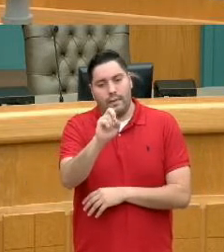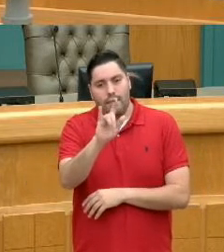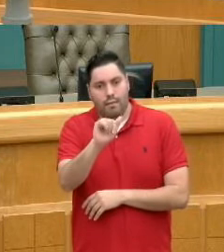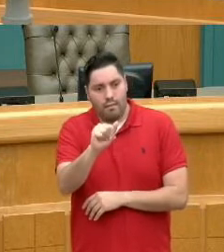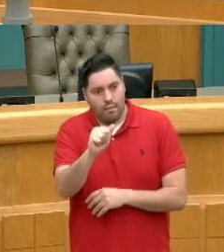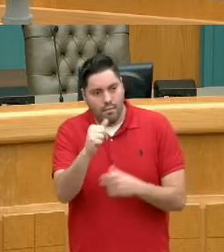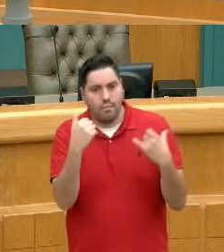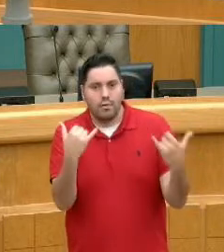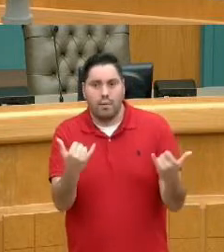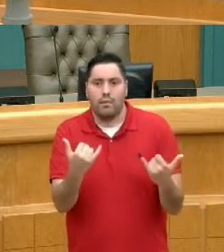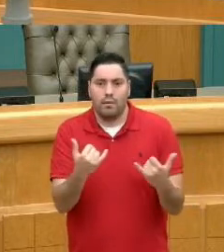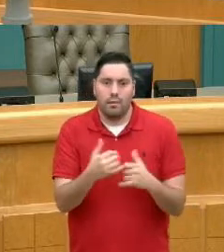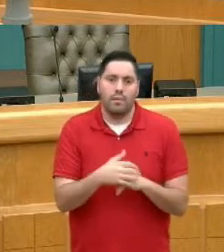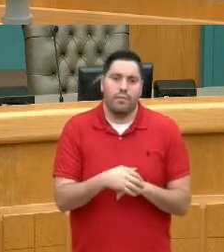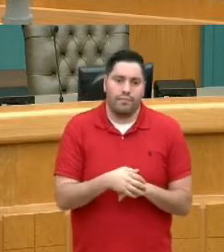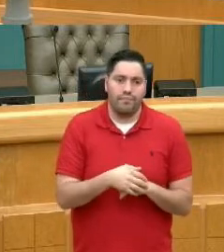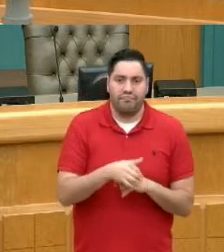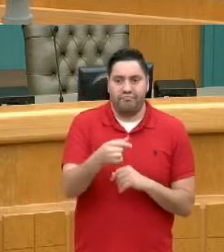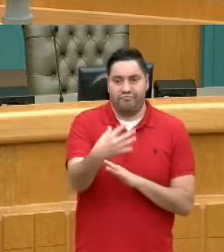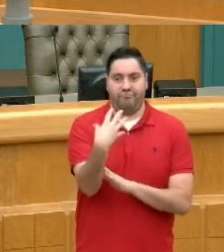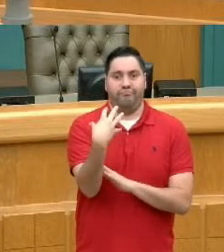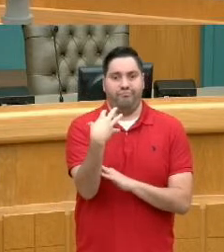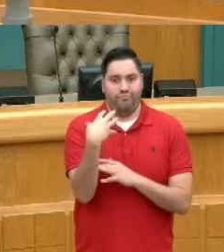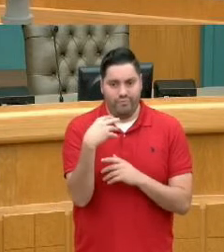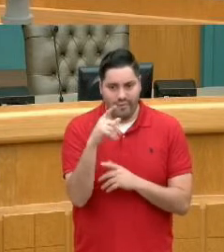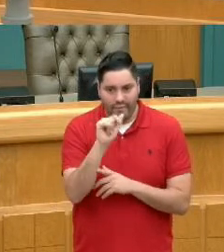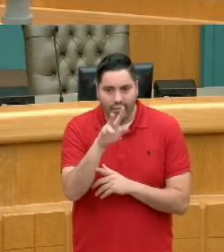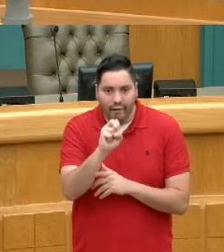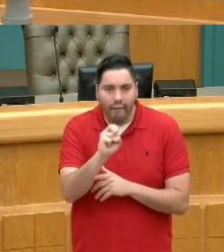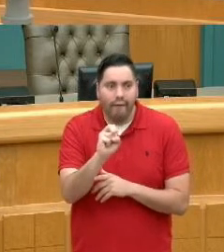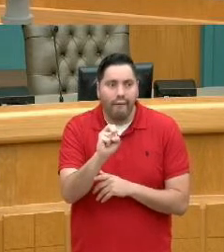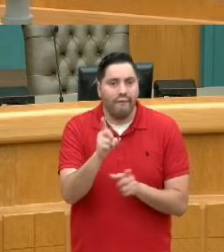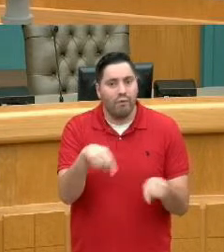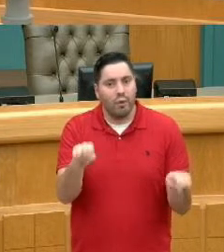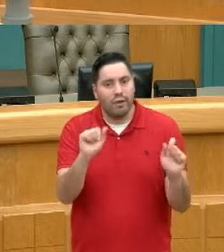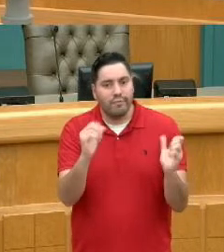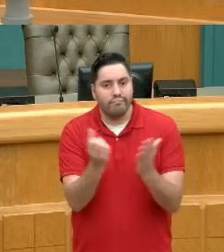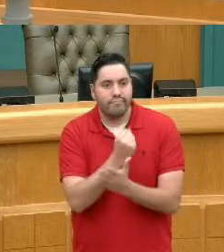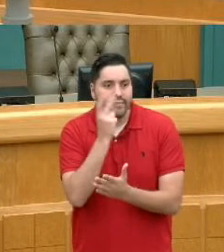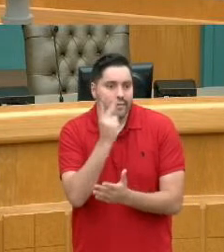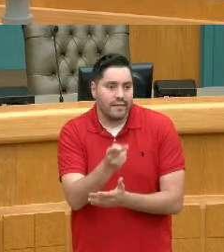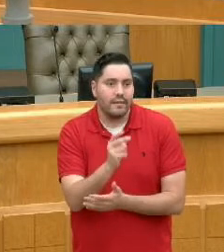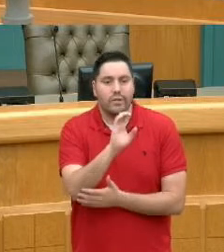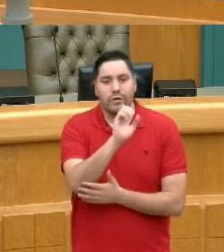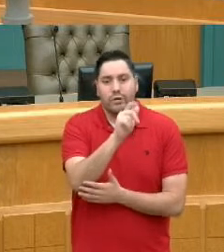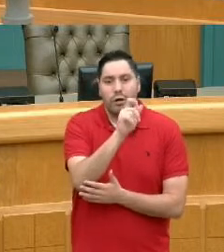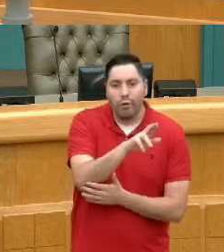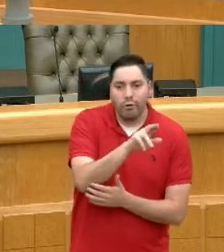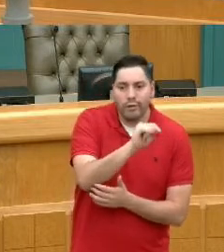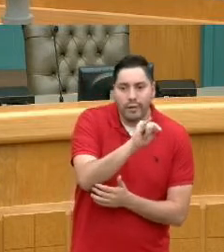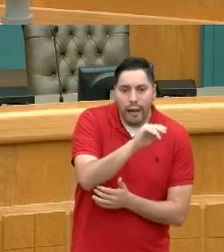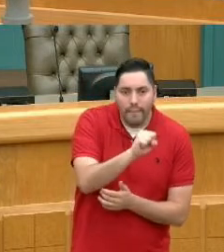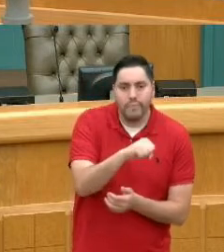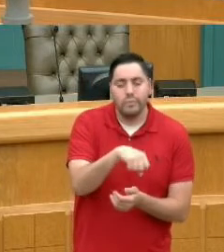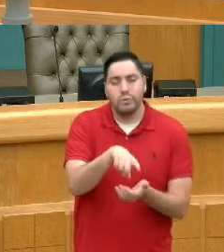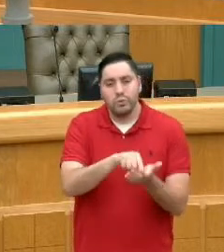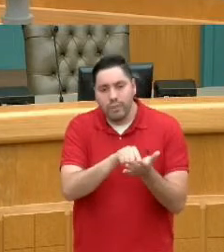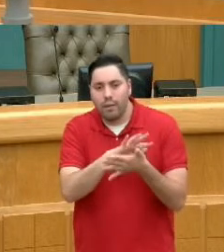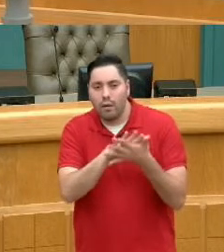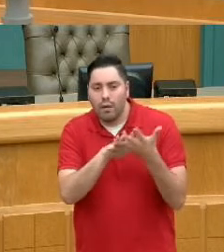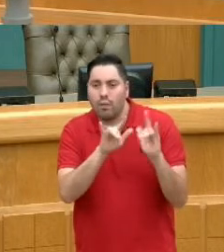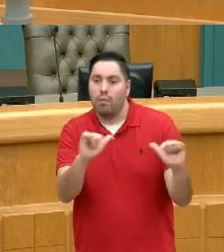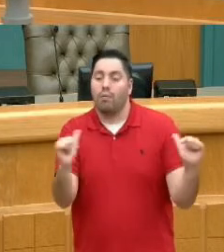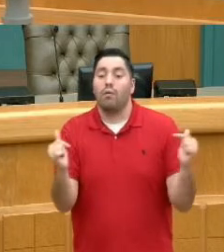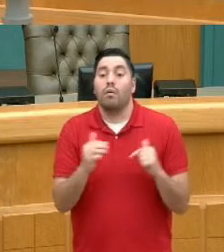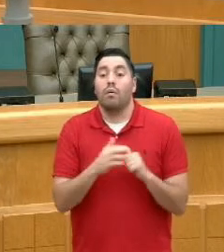us today, carrying this coverage live to some extent, Color Times as well as here, the newspaper. And we want to thank those